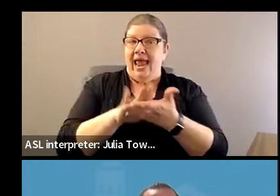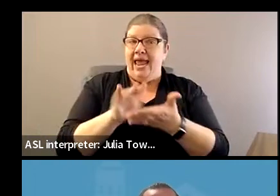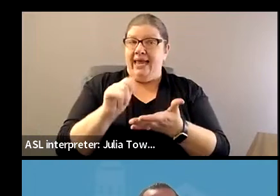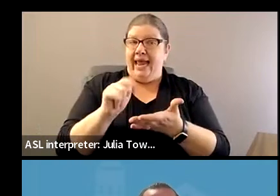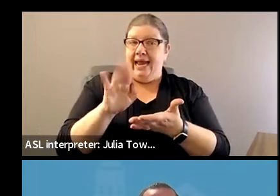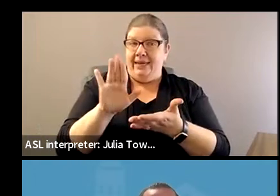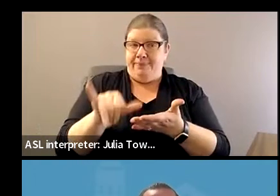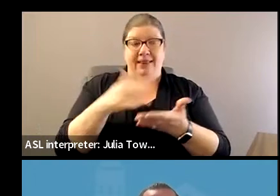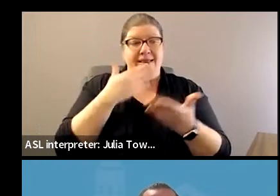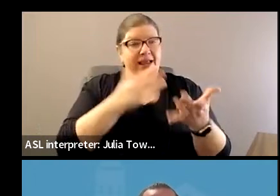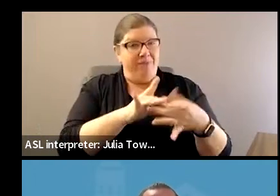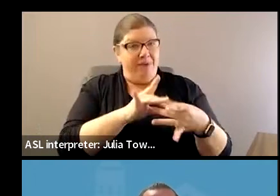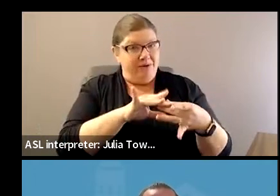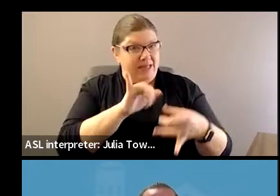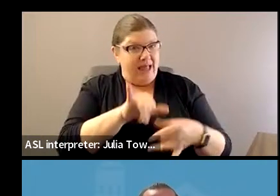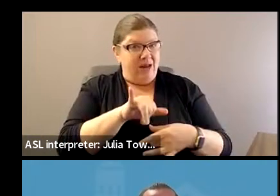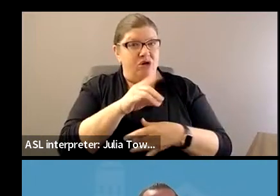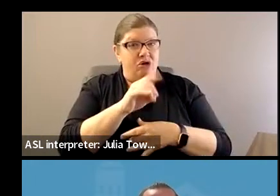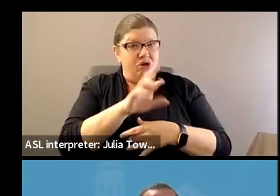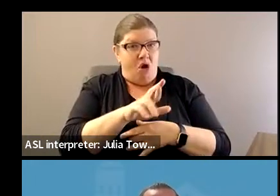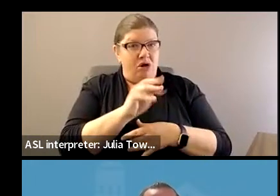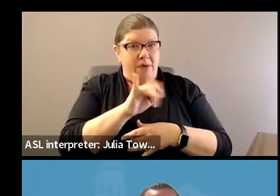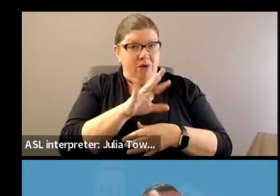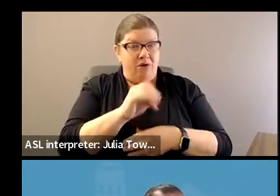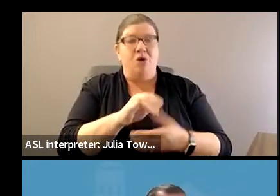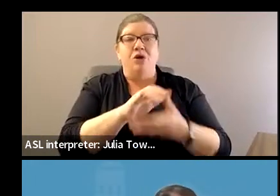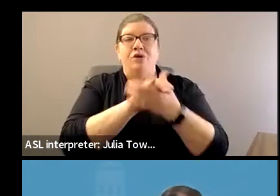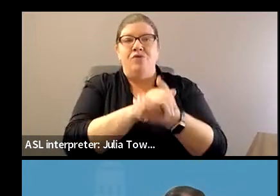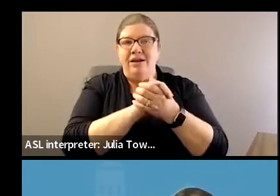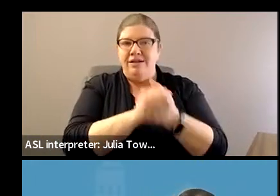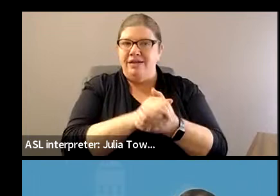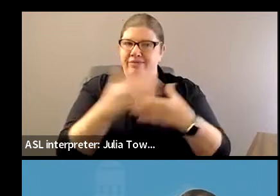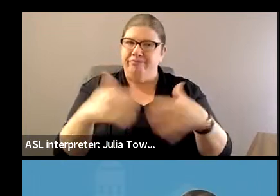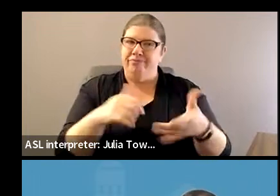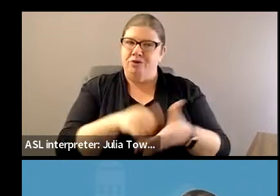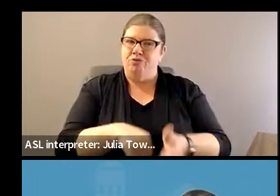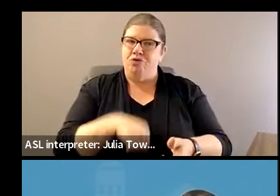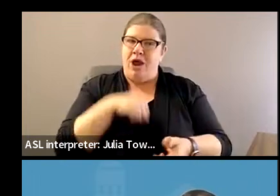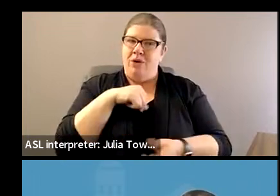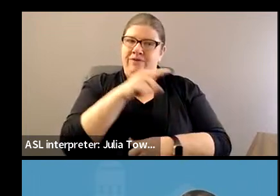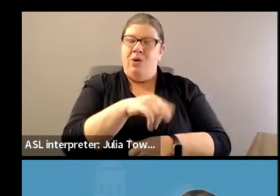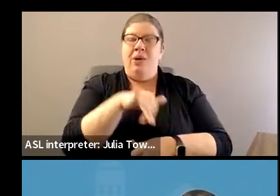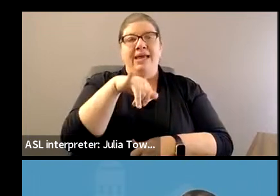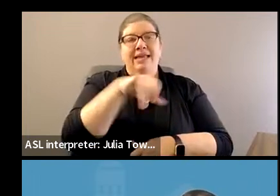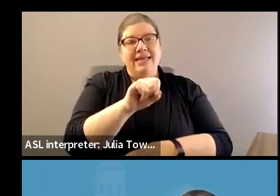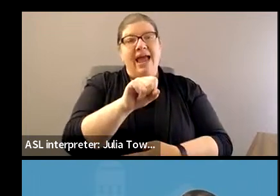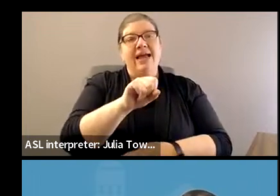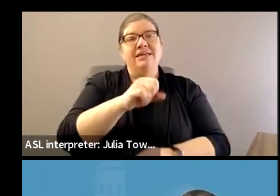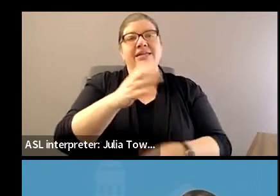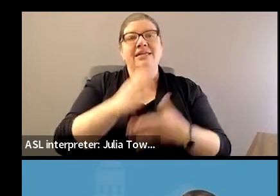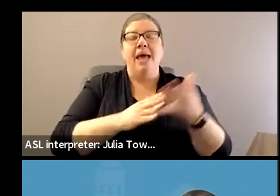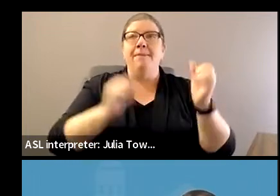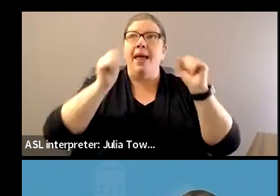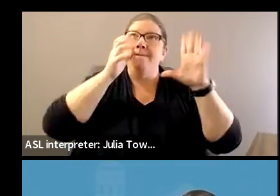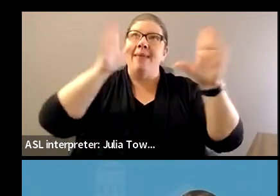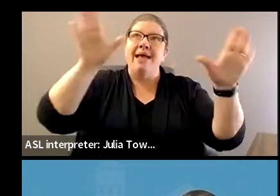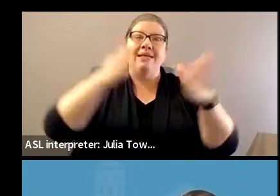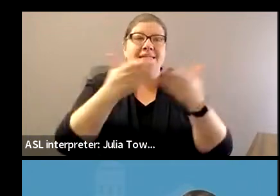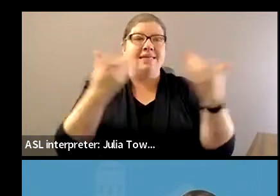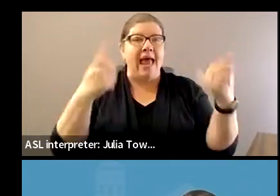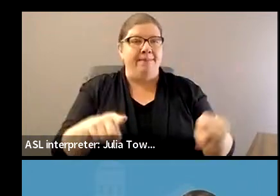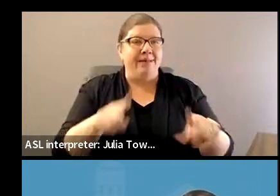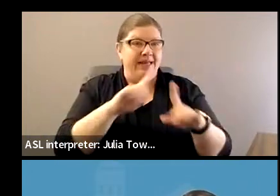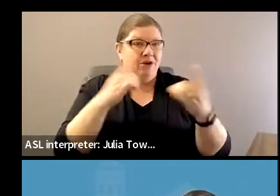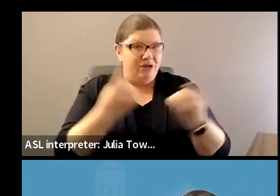for mentioning that, Dr. Maldonado. Congratulations, very proud of you. And yes, there's amazing things happening in our